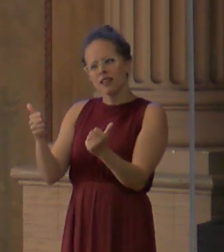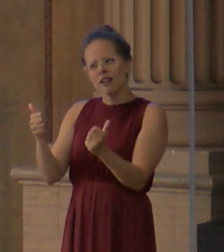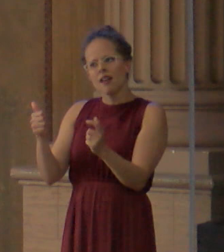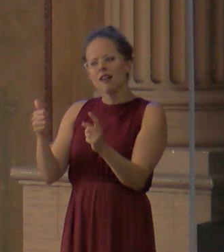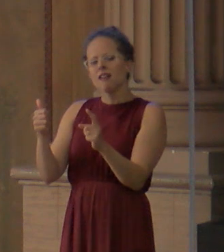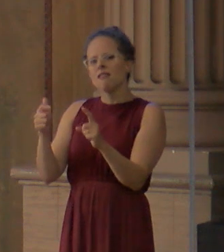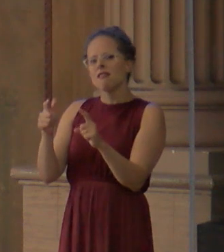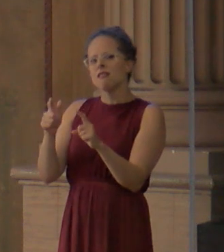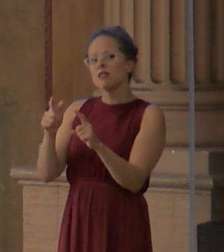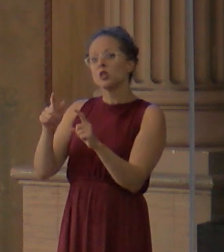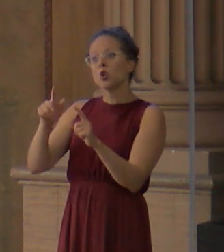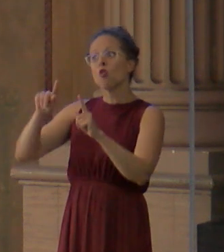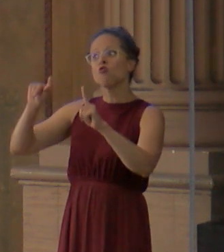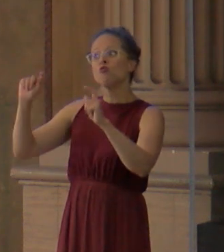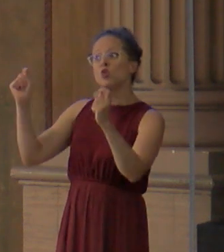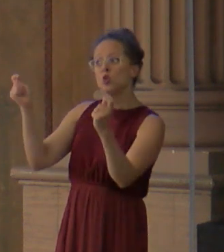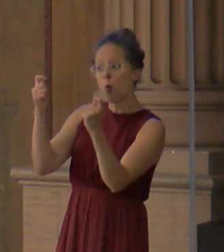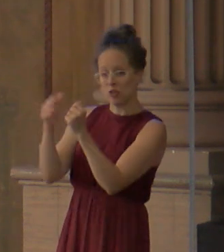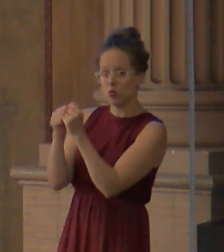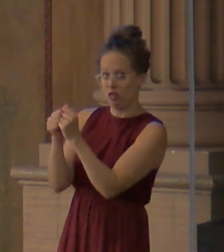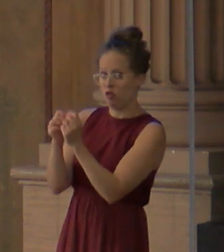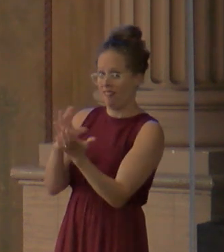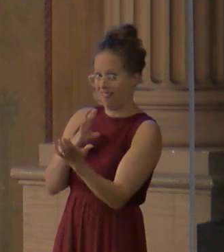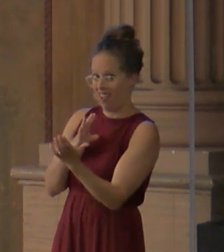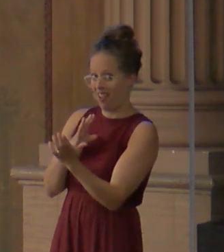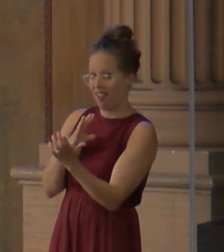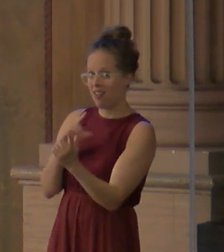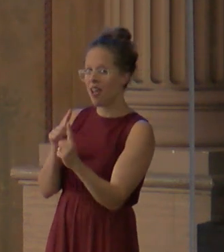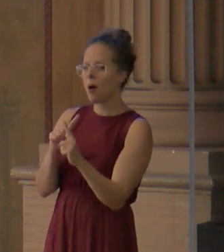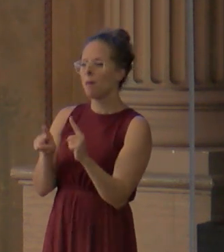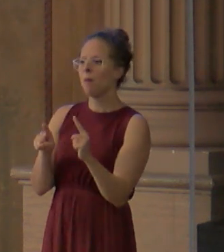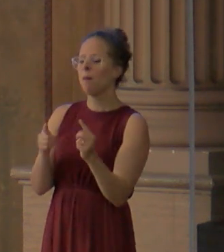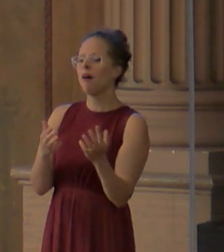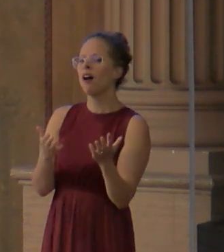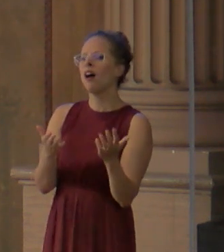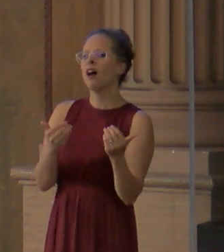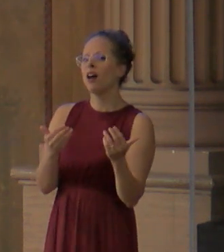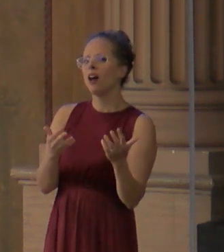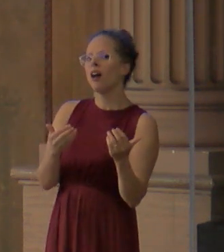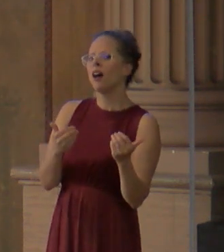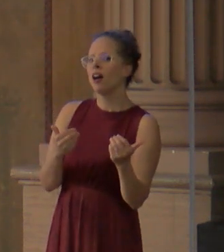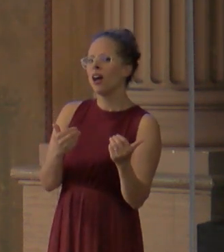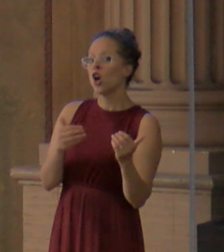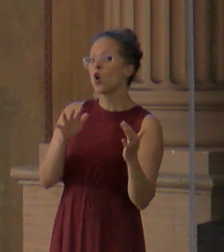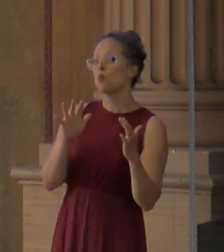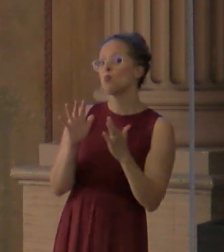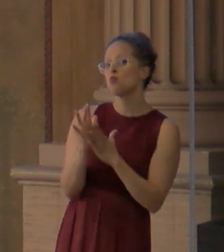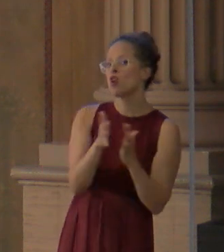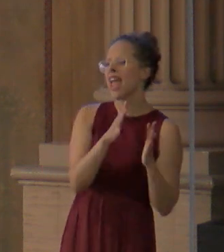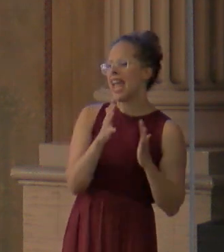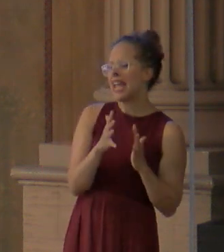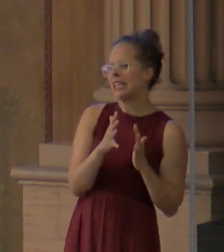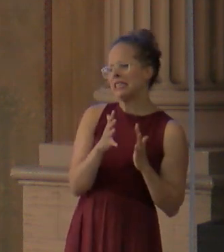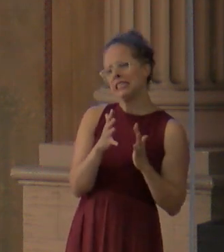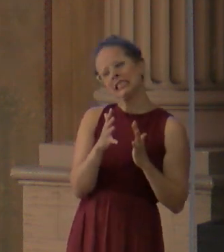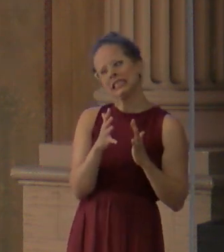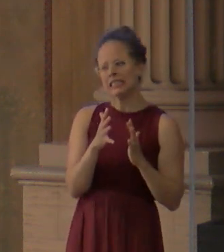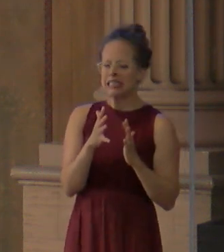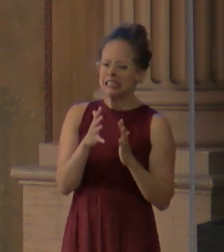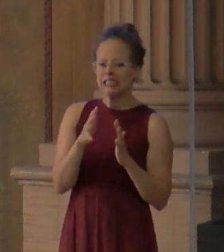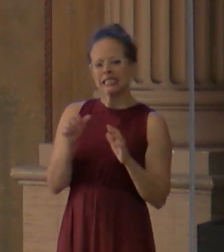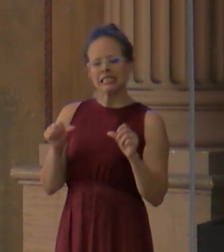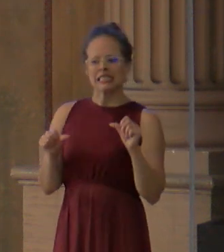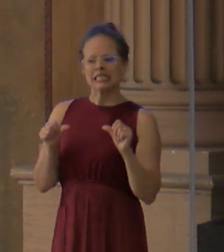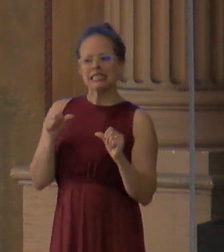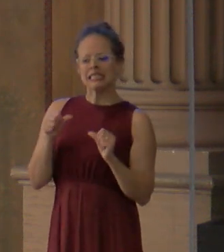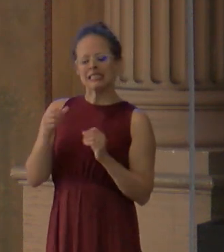and inviting others to praise you. And so often our motivation is kind of the latter, right? So just we're careful with that, but the